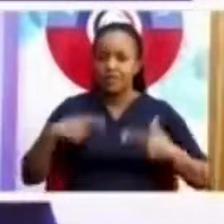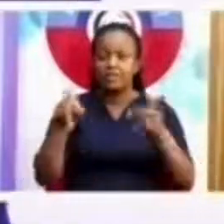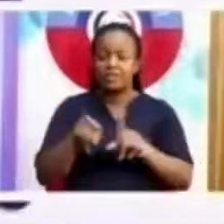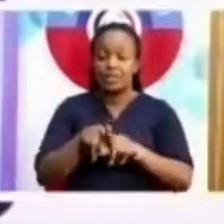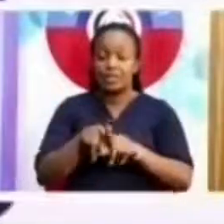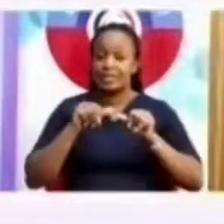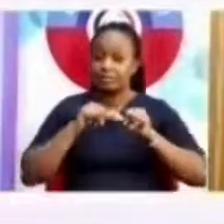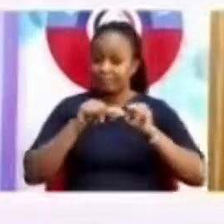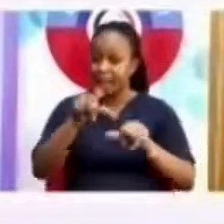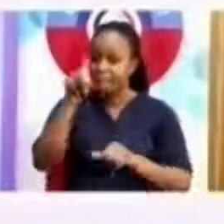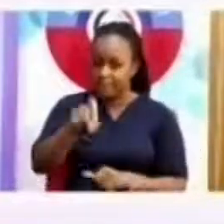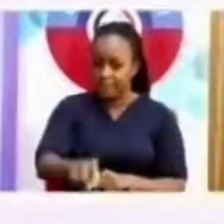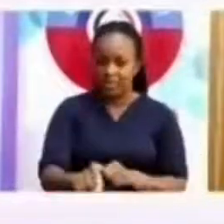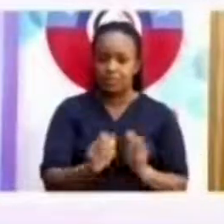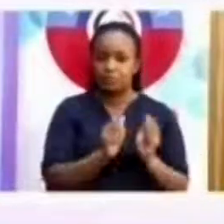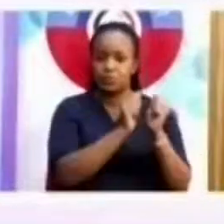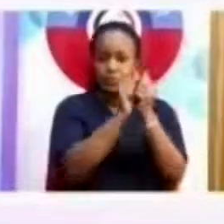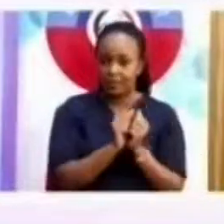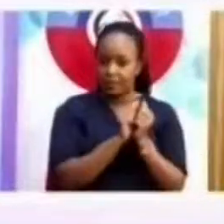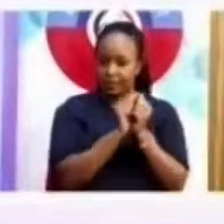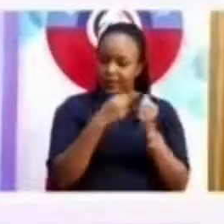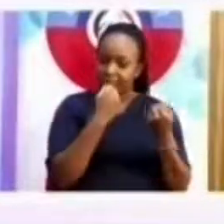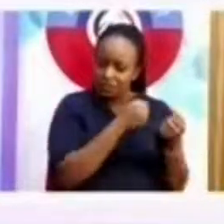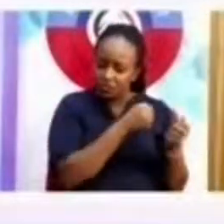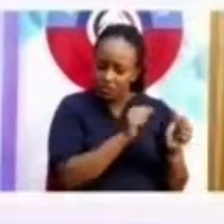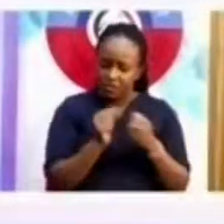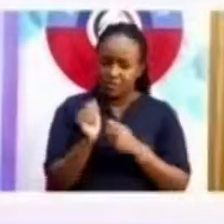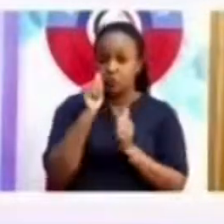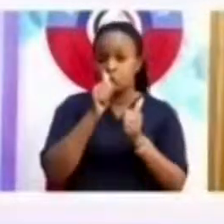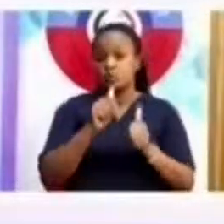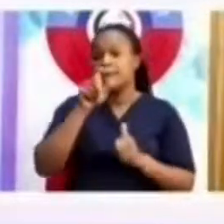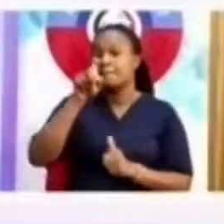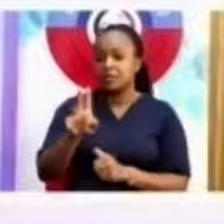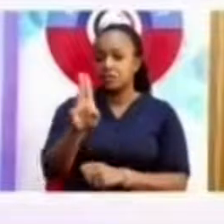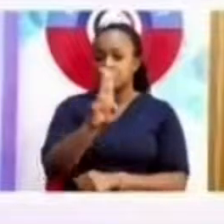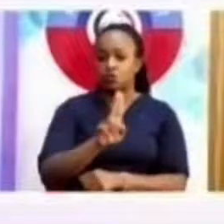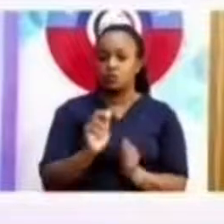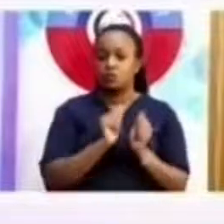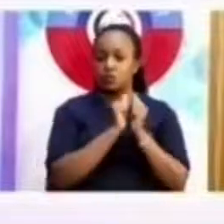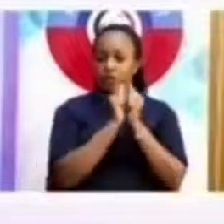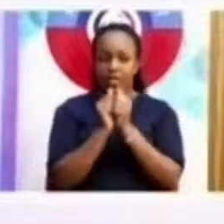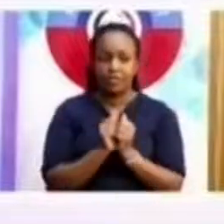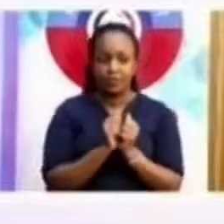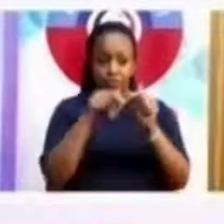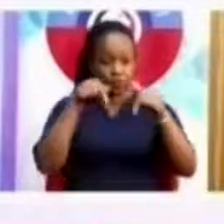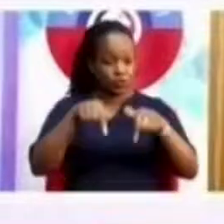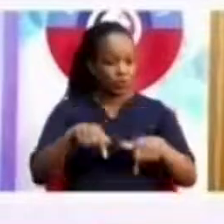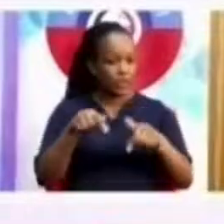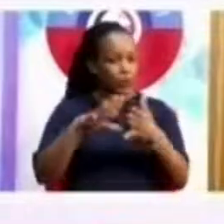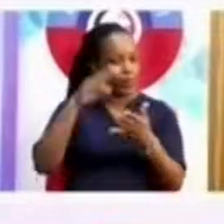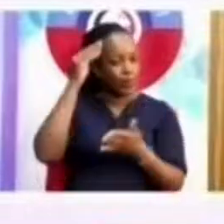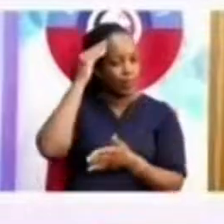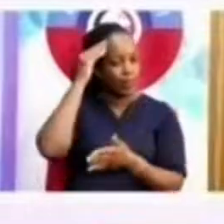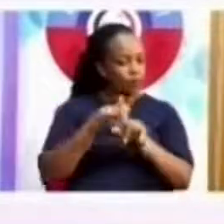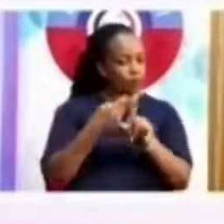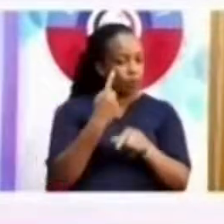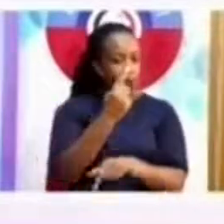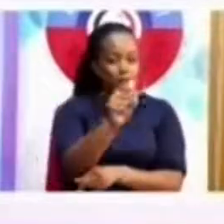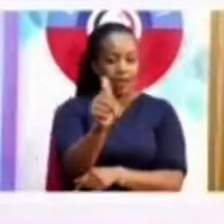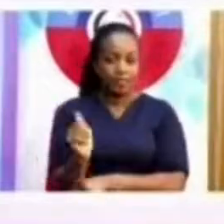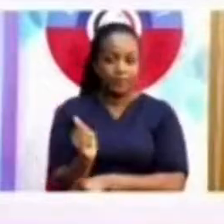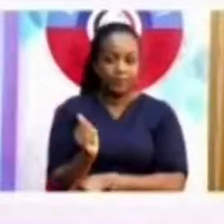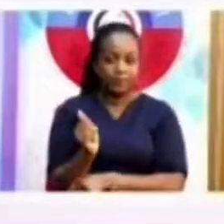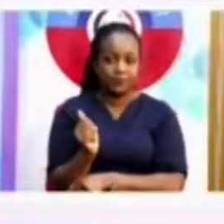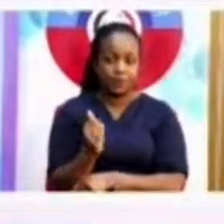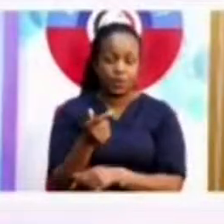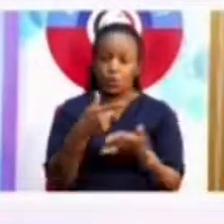Those are strategies that we must employ at the same time. And so today we're going to literally be learning from each other. What are people doing across